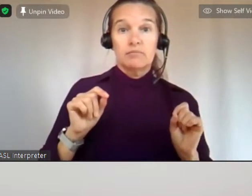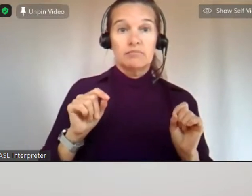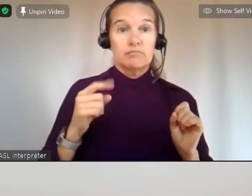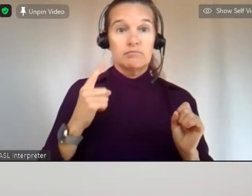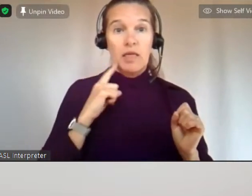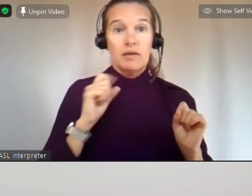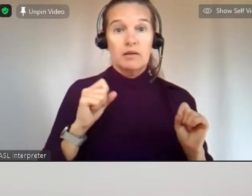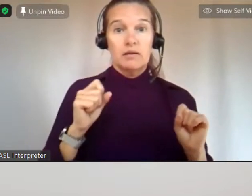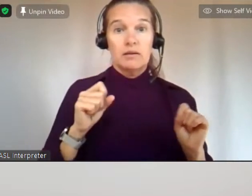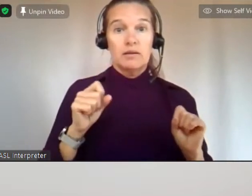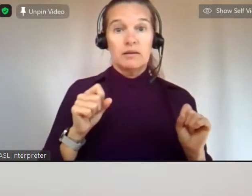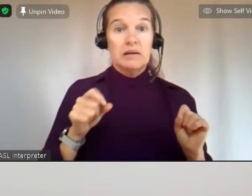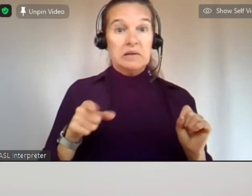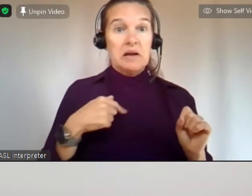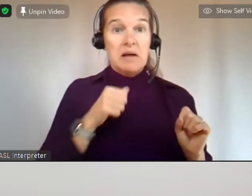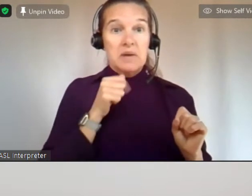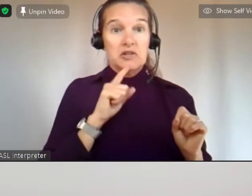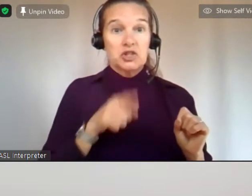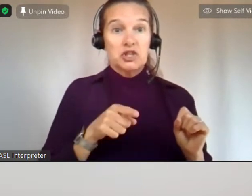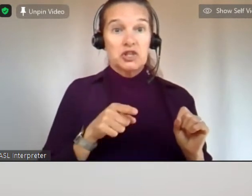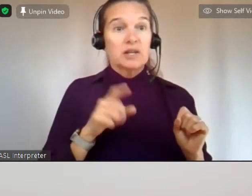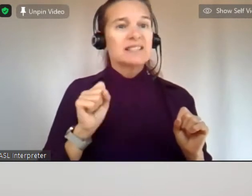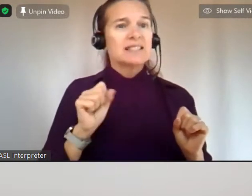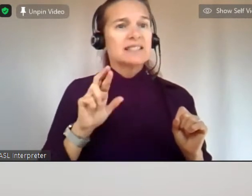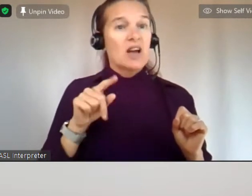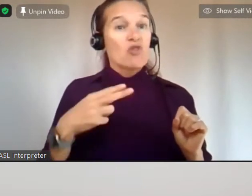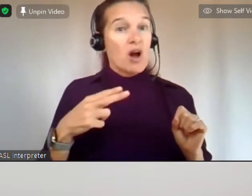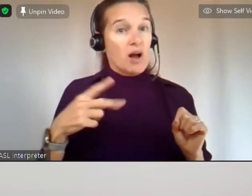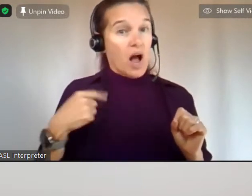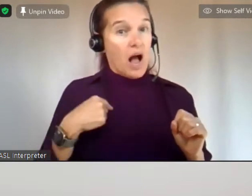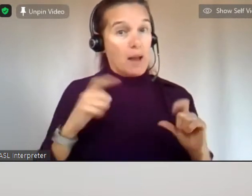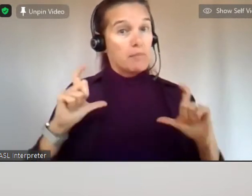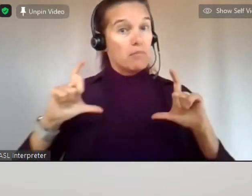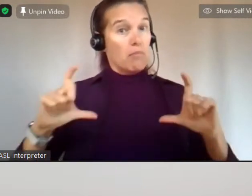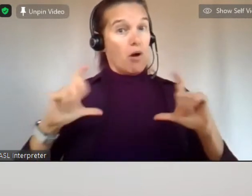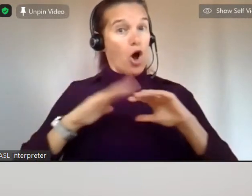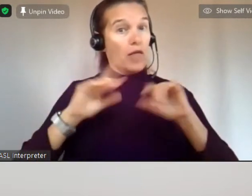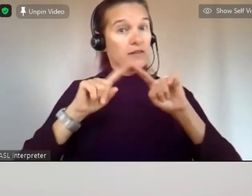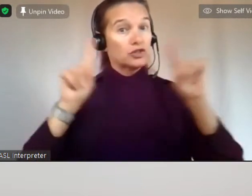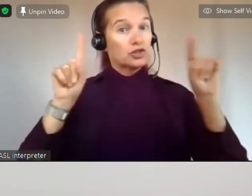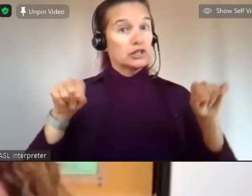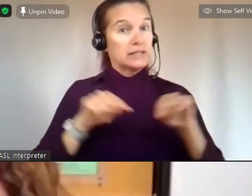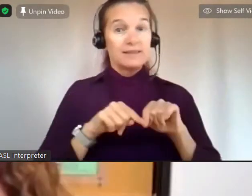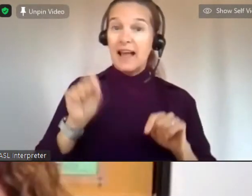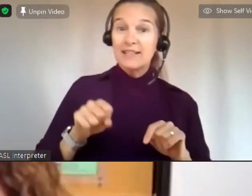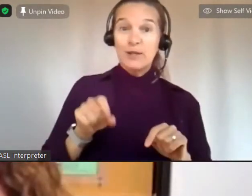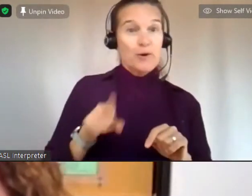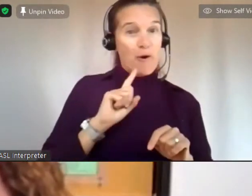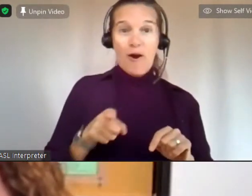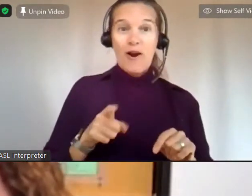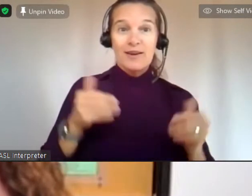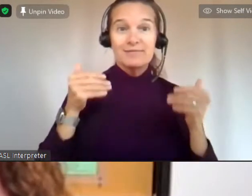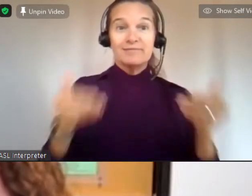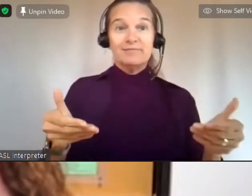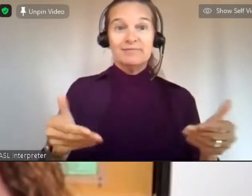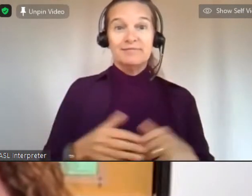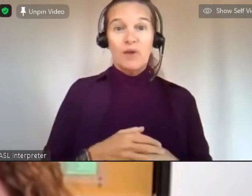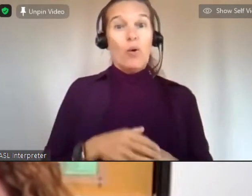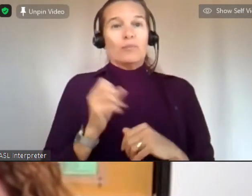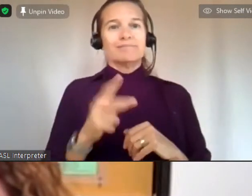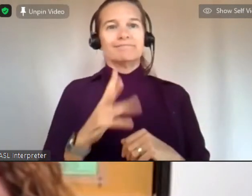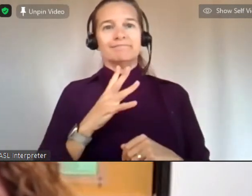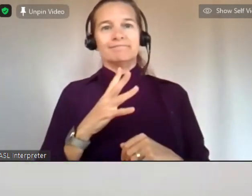I'm not quite sure. Sarah, am I on? You're up. Oh, okay. All right